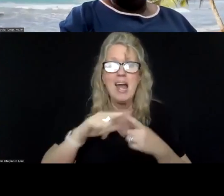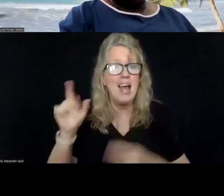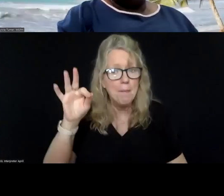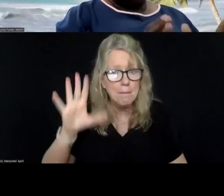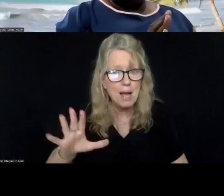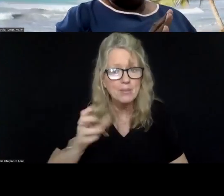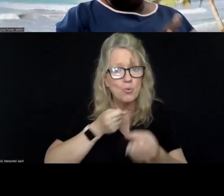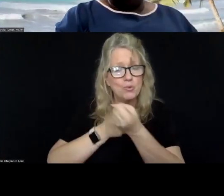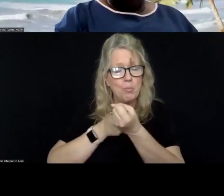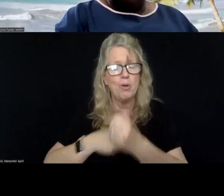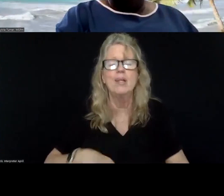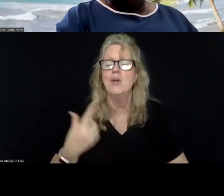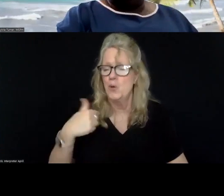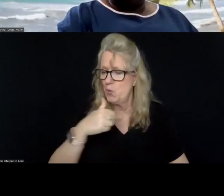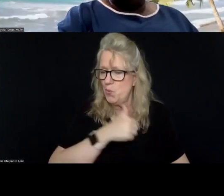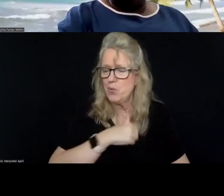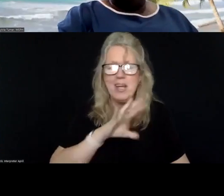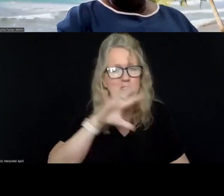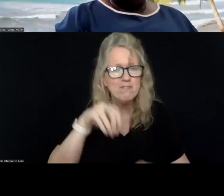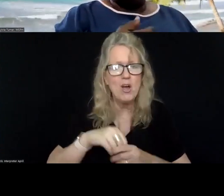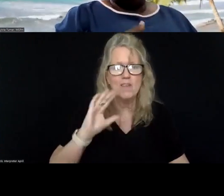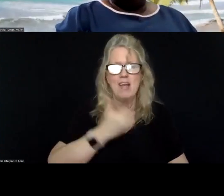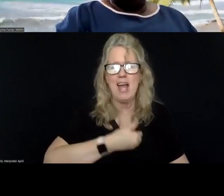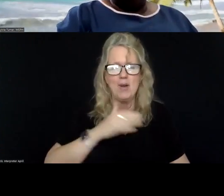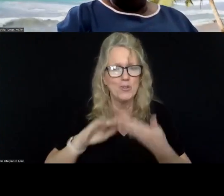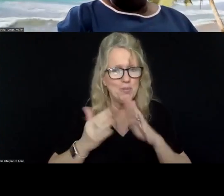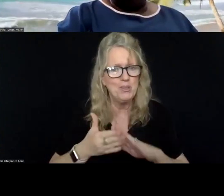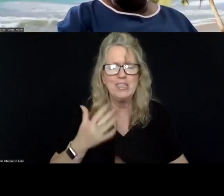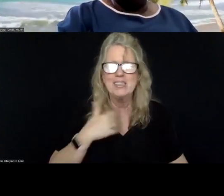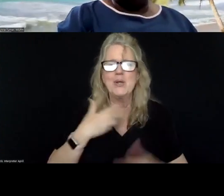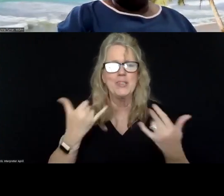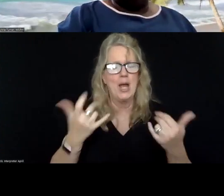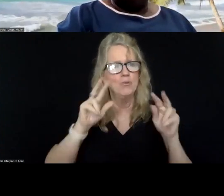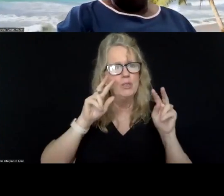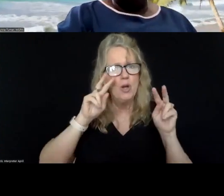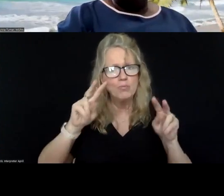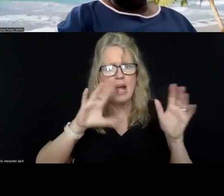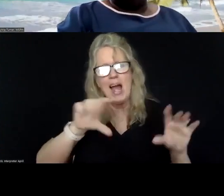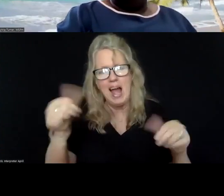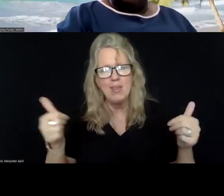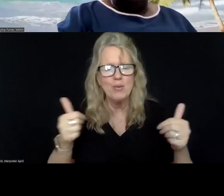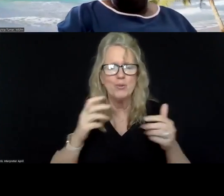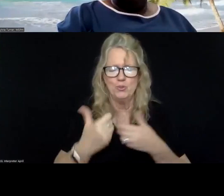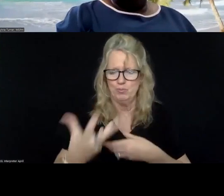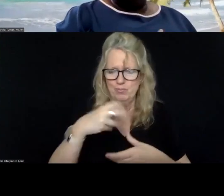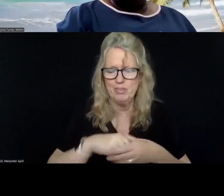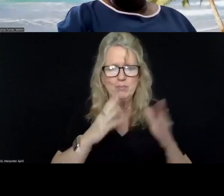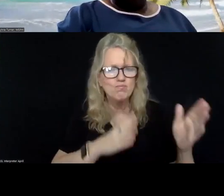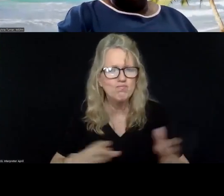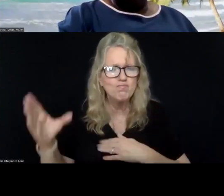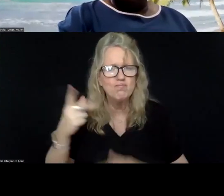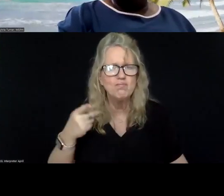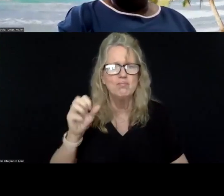support. We involve our community, and we are looking for others to put their hands to the plow. You